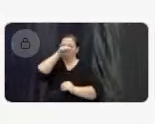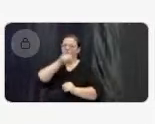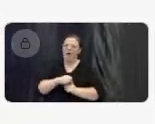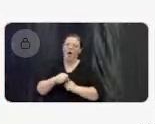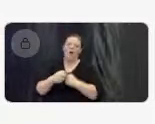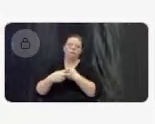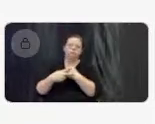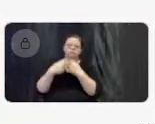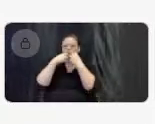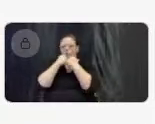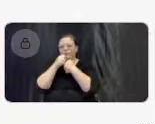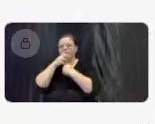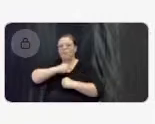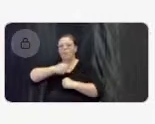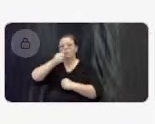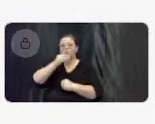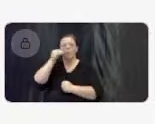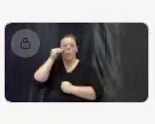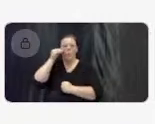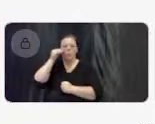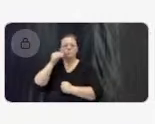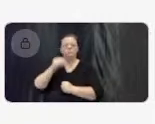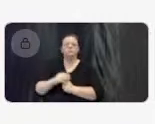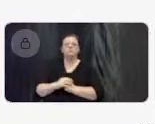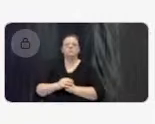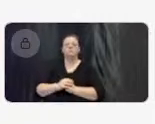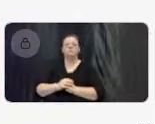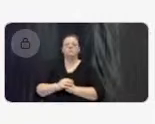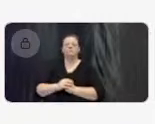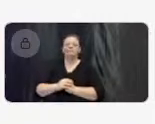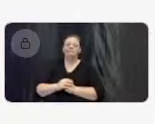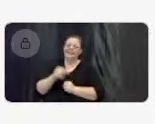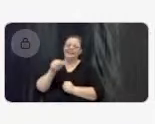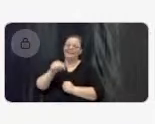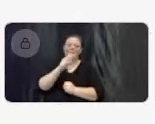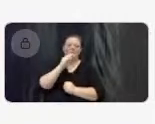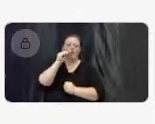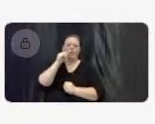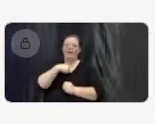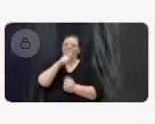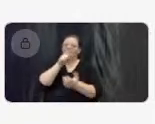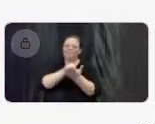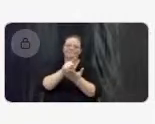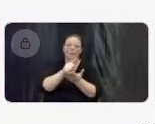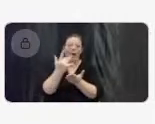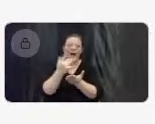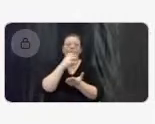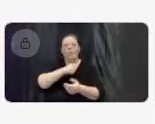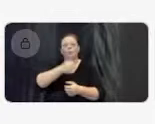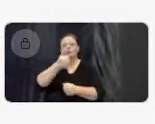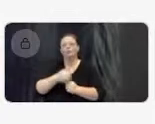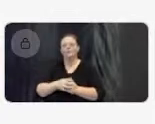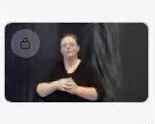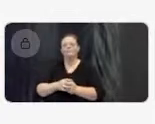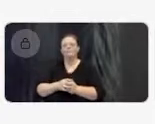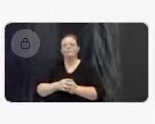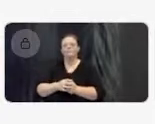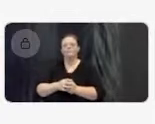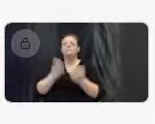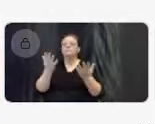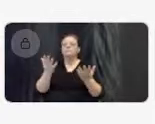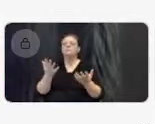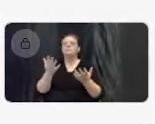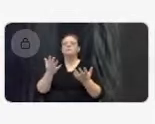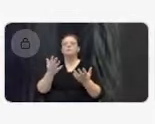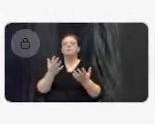preserving older homes, and I fell in love with this home because it was older. And I want to